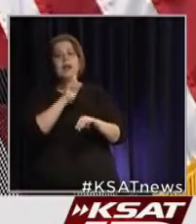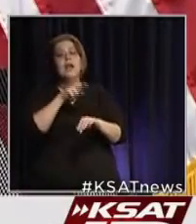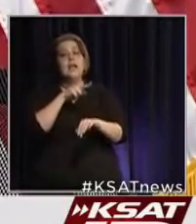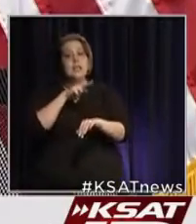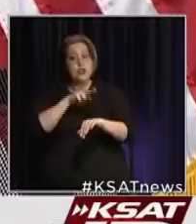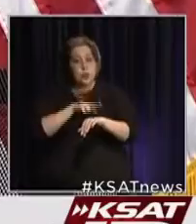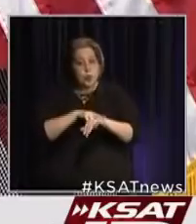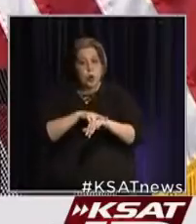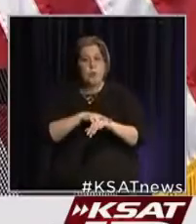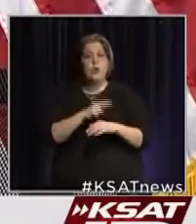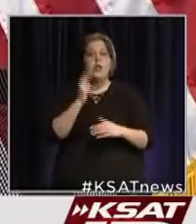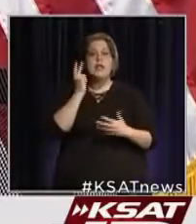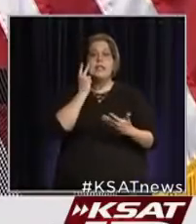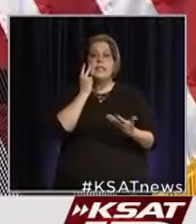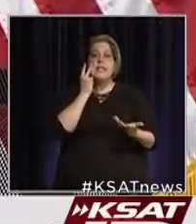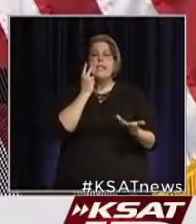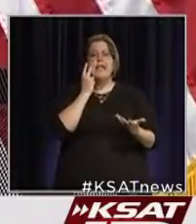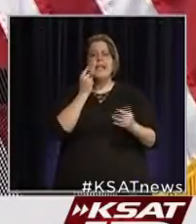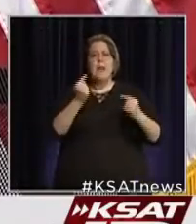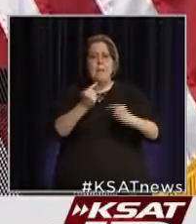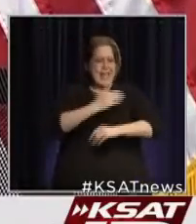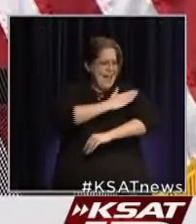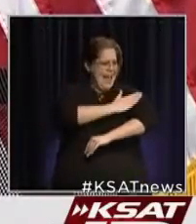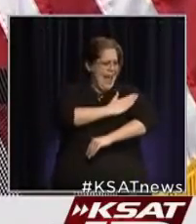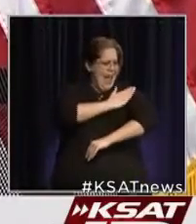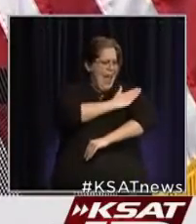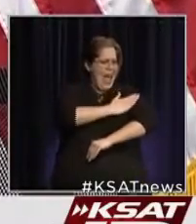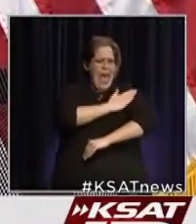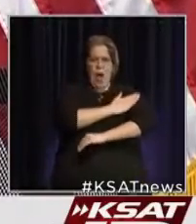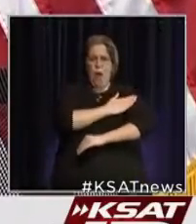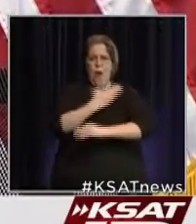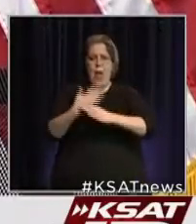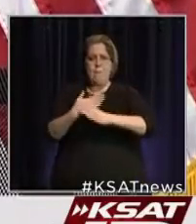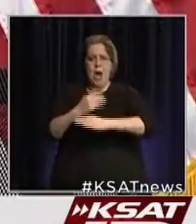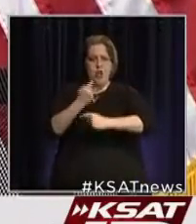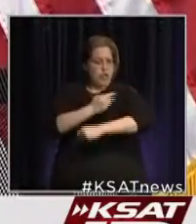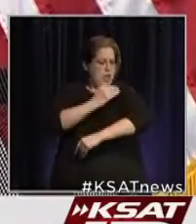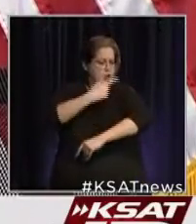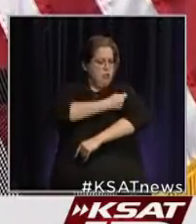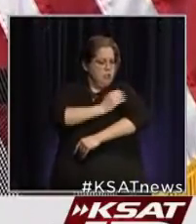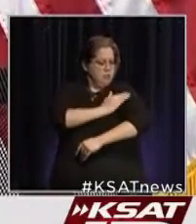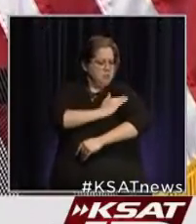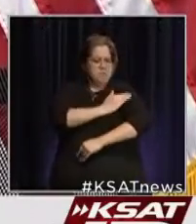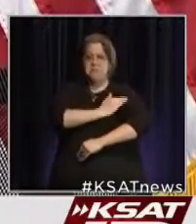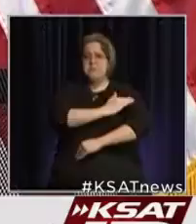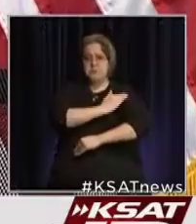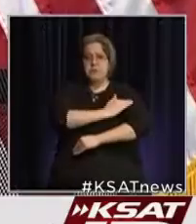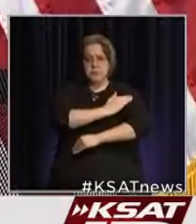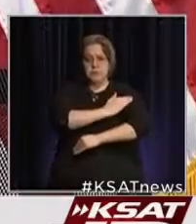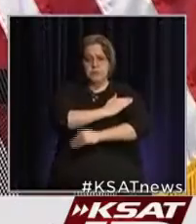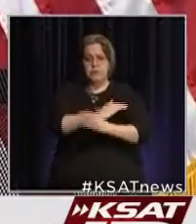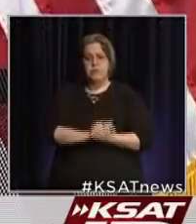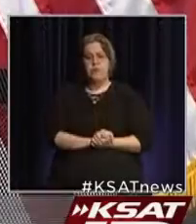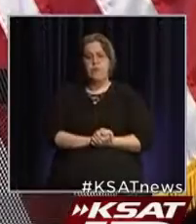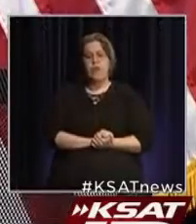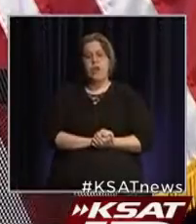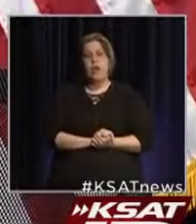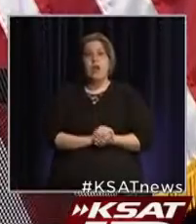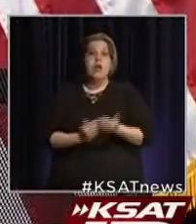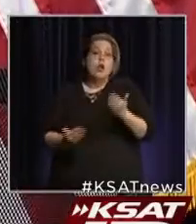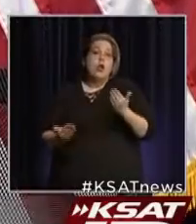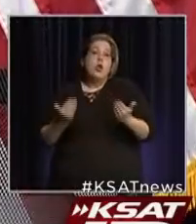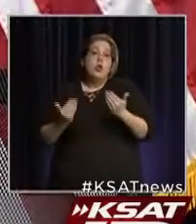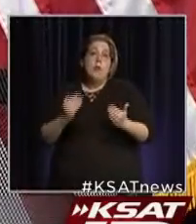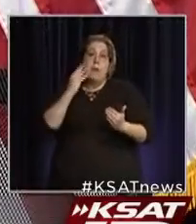to see to have pain and induration around the vaccination site, around the injection site. You may